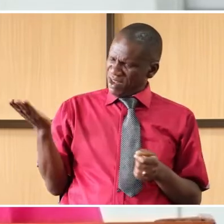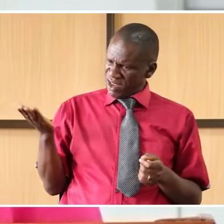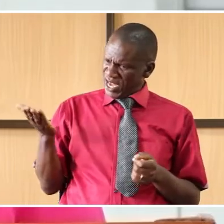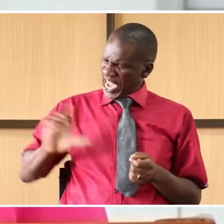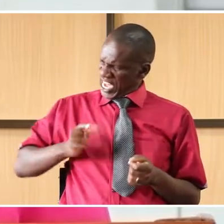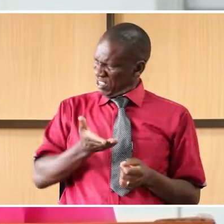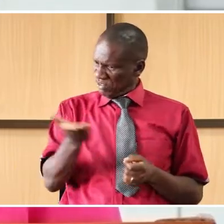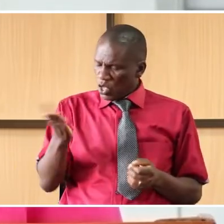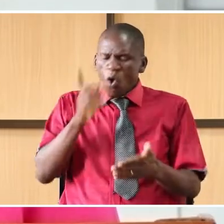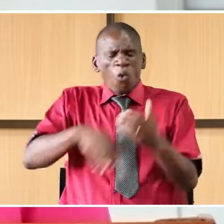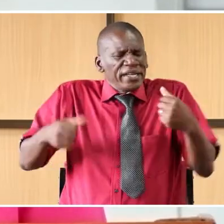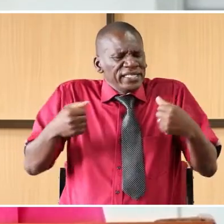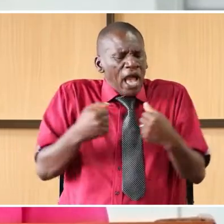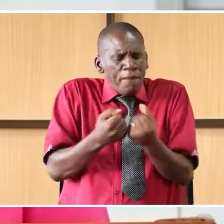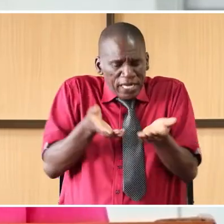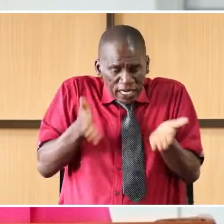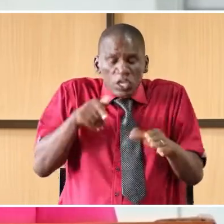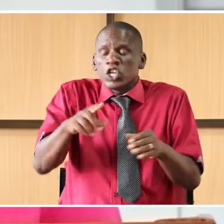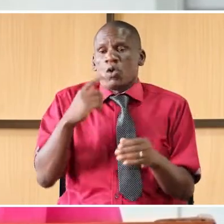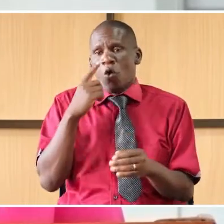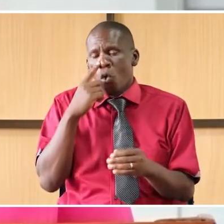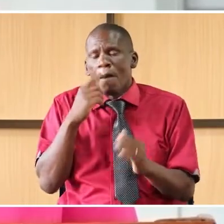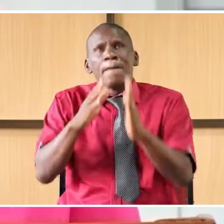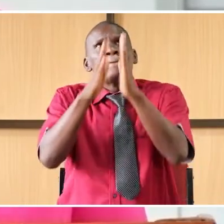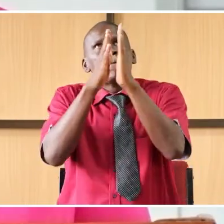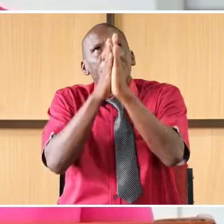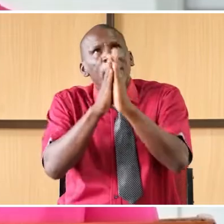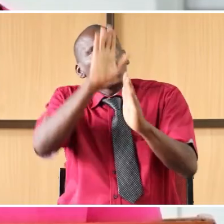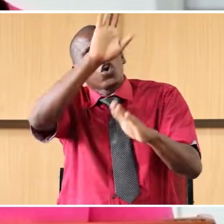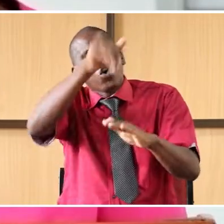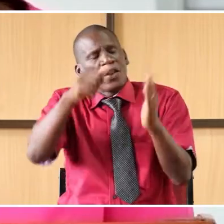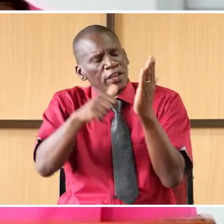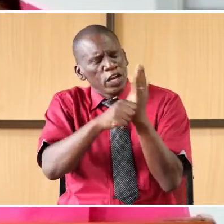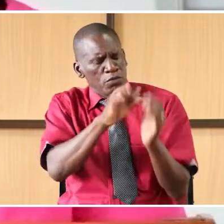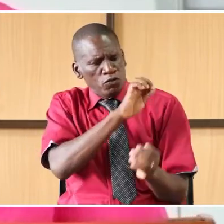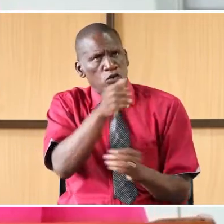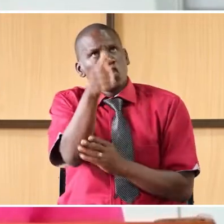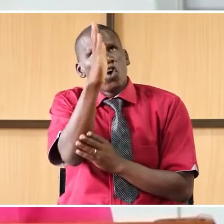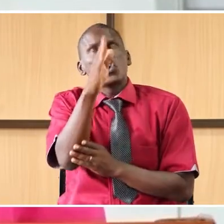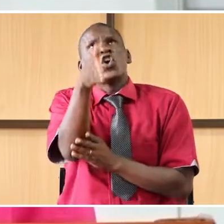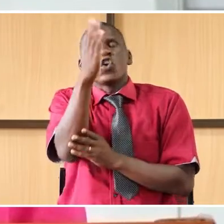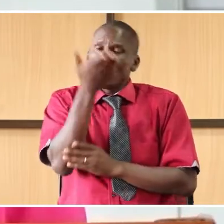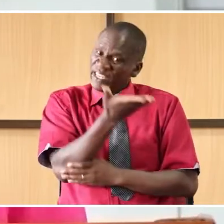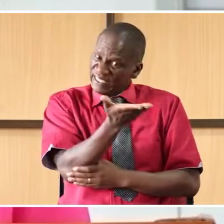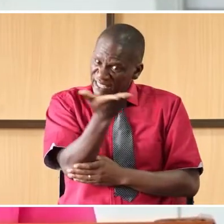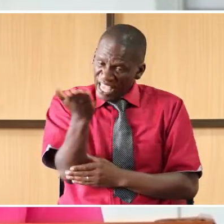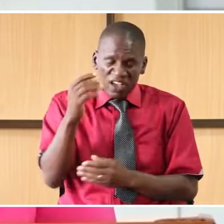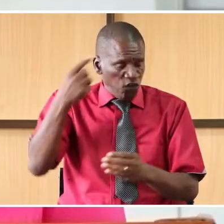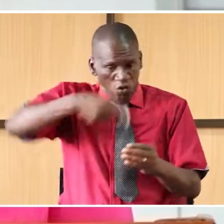is happening to you now in your homes, call upon the name of the Lord. He is there for